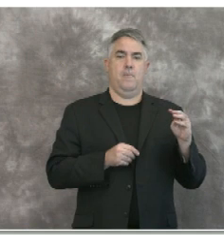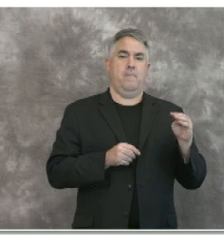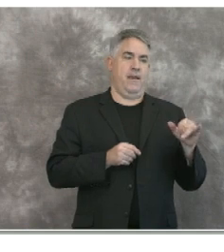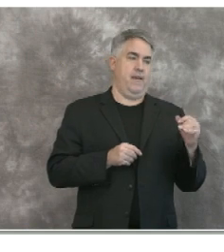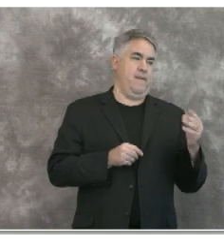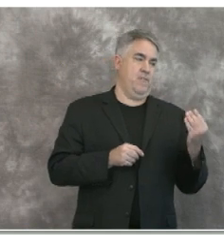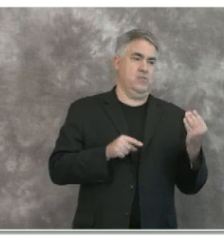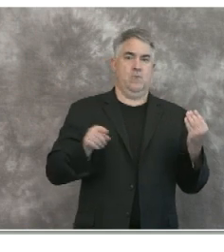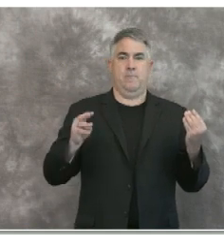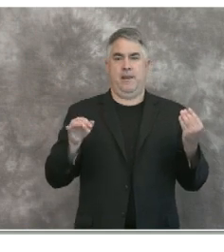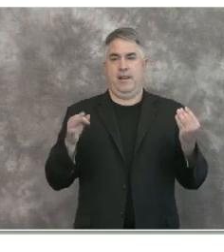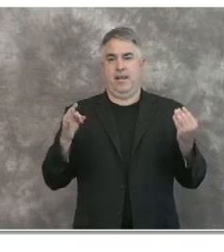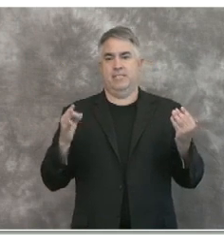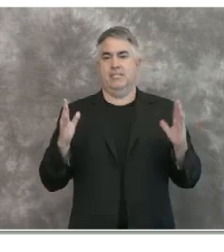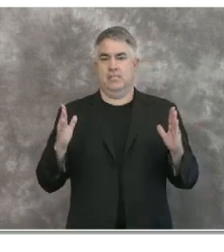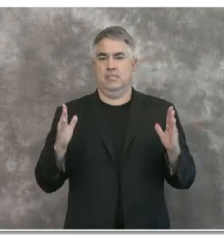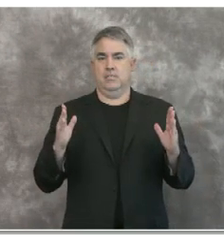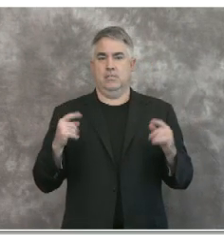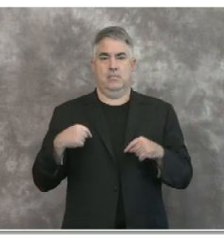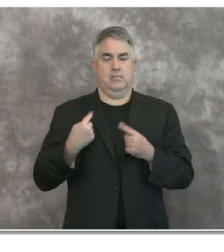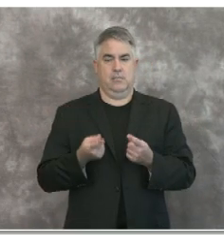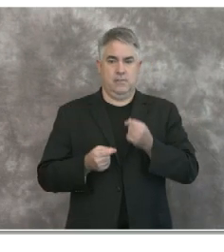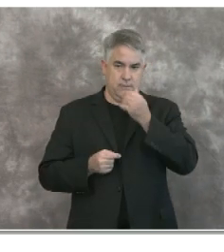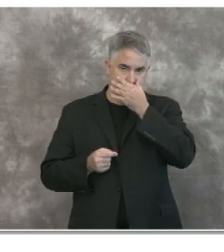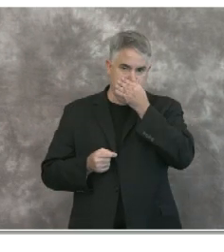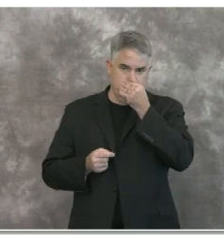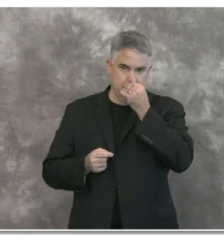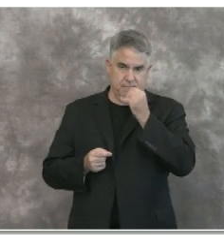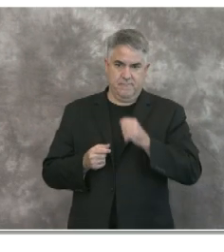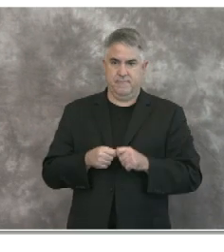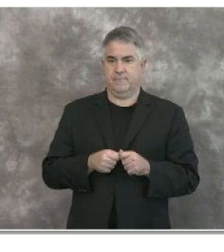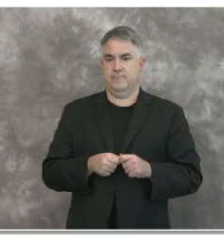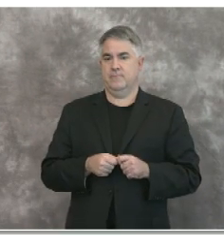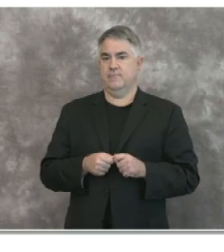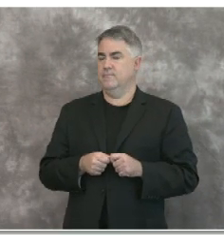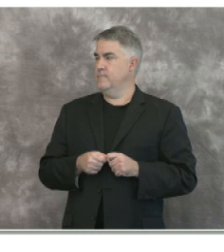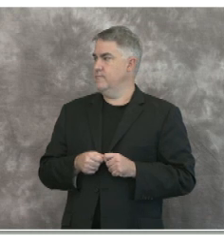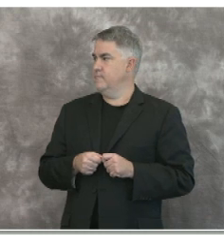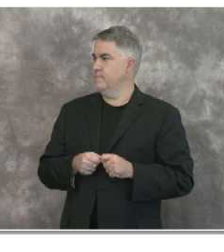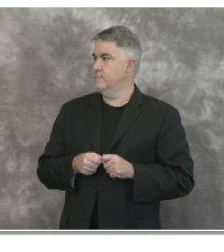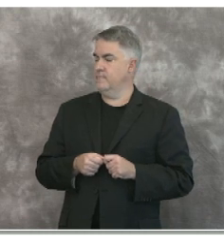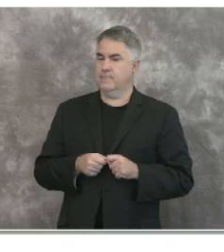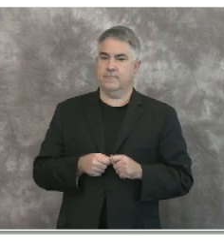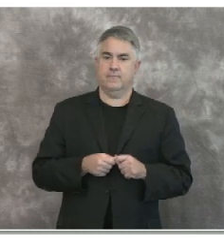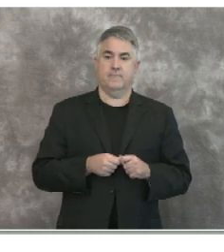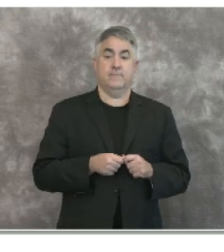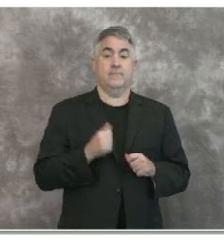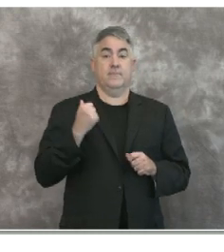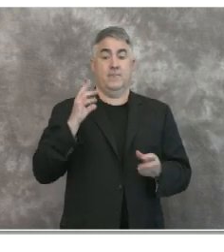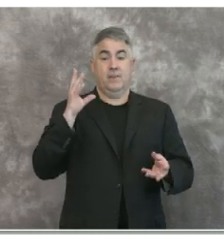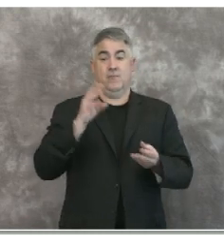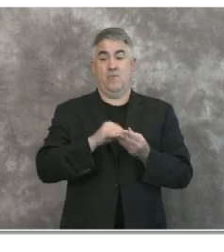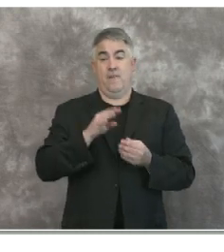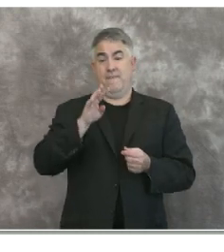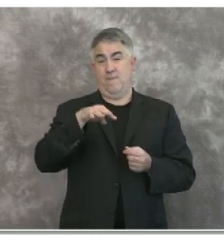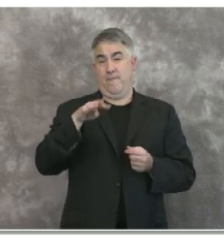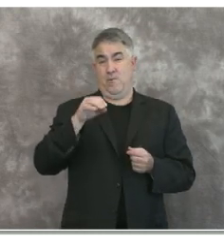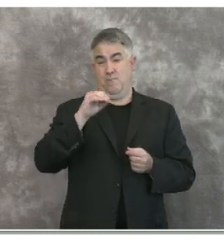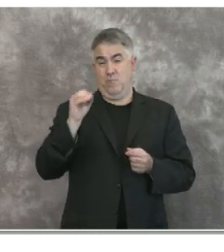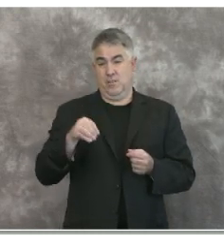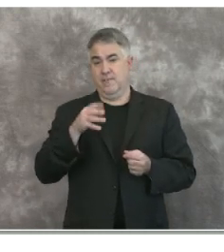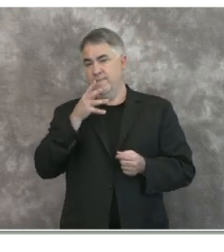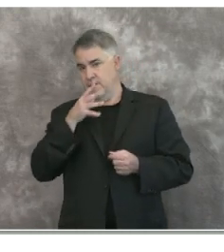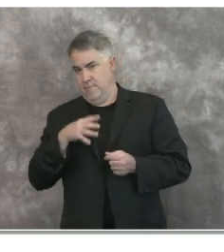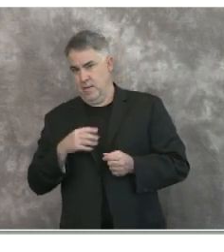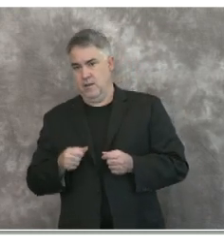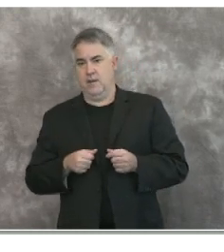range is from 51 to 100 years, and of the total, 44% are female,